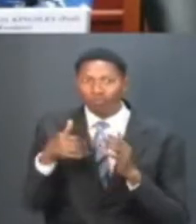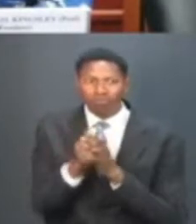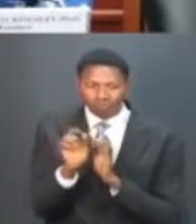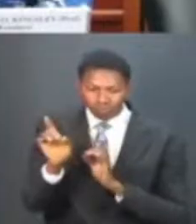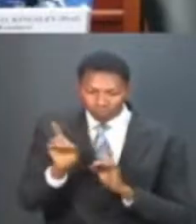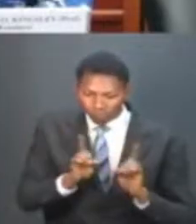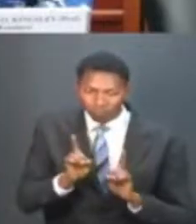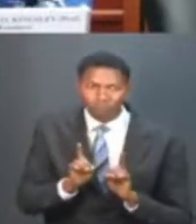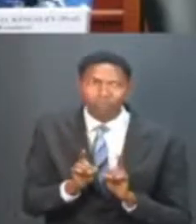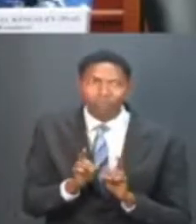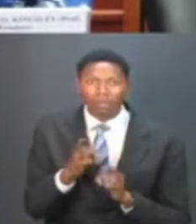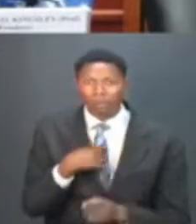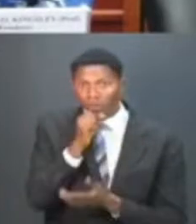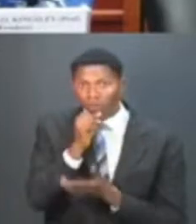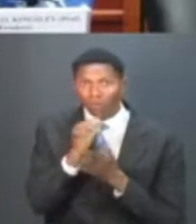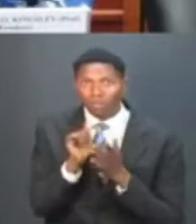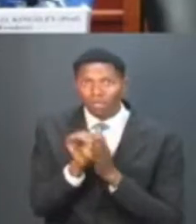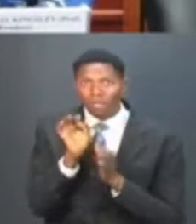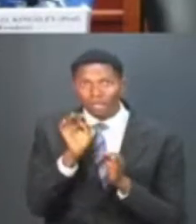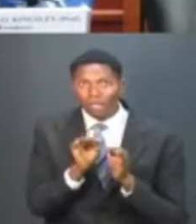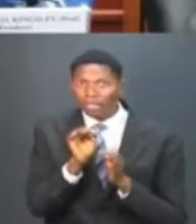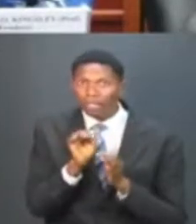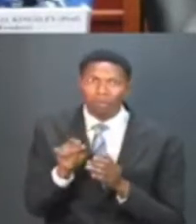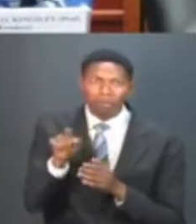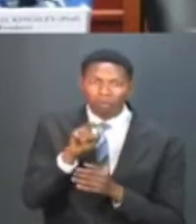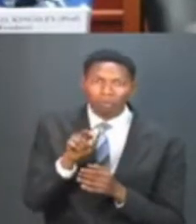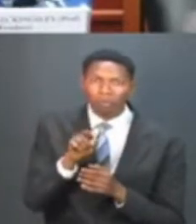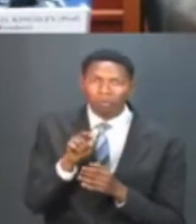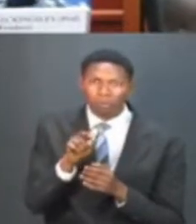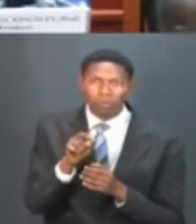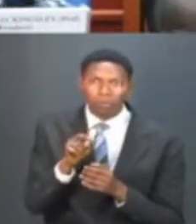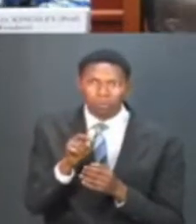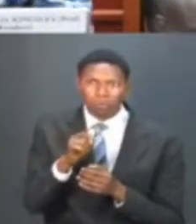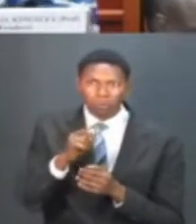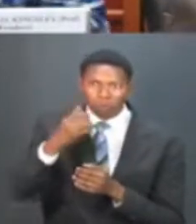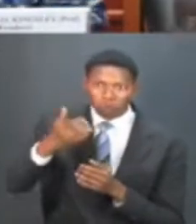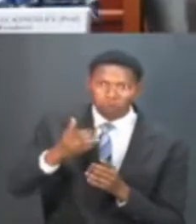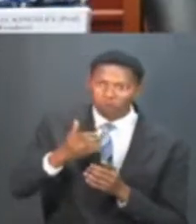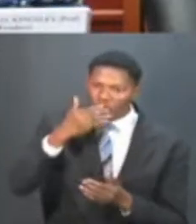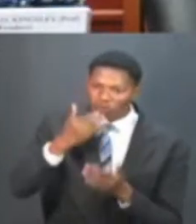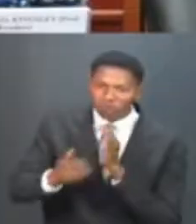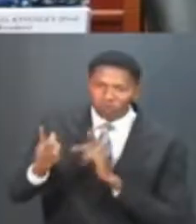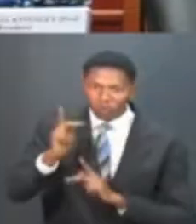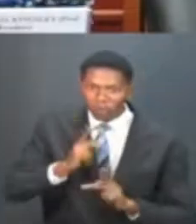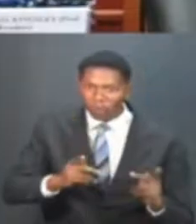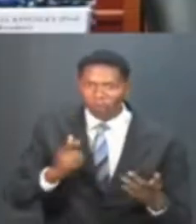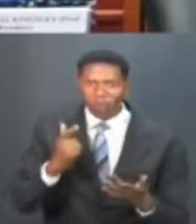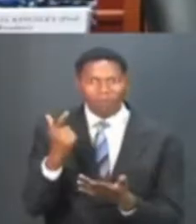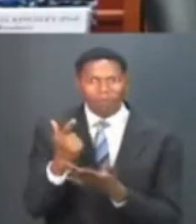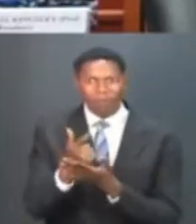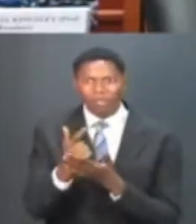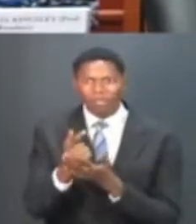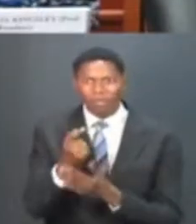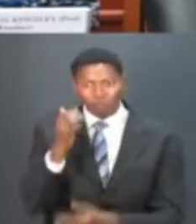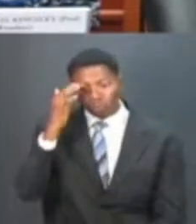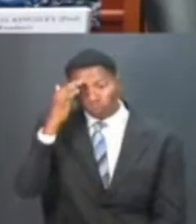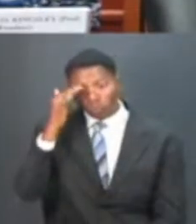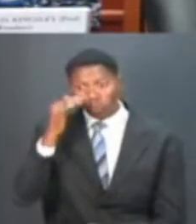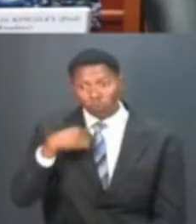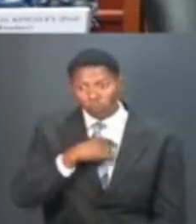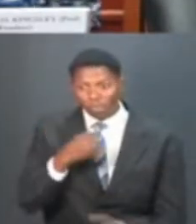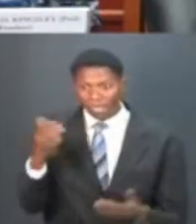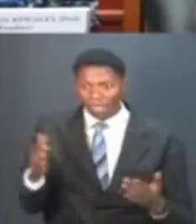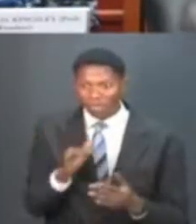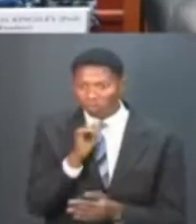with. And I'm sure that when you rise or charge us to the call, the good people of this country will know that we are here not